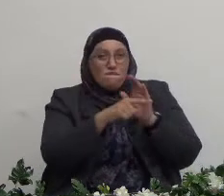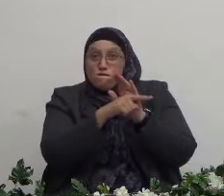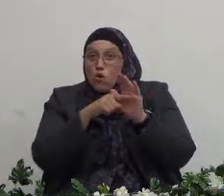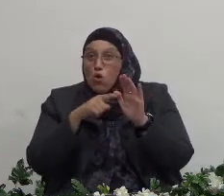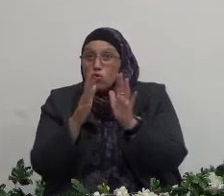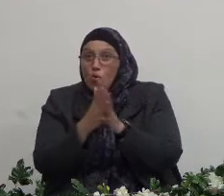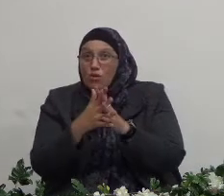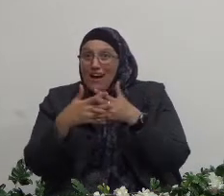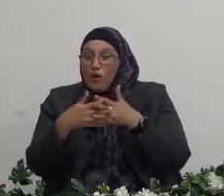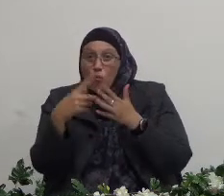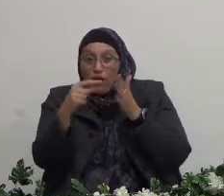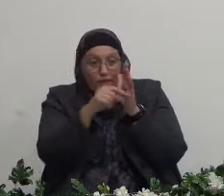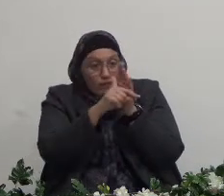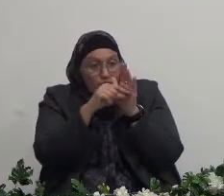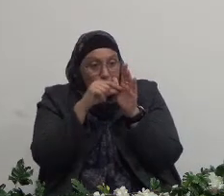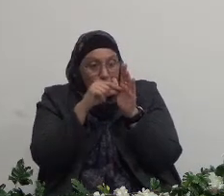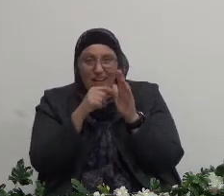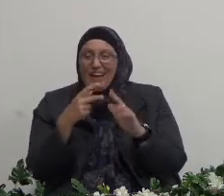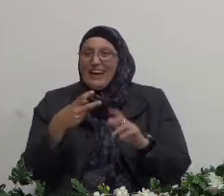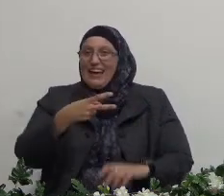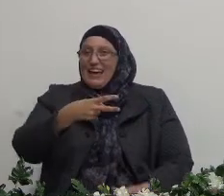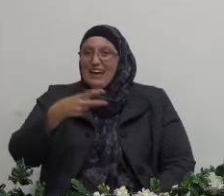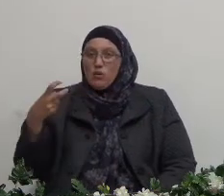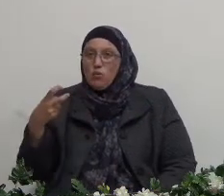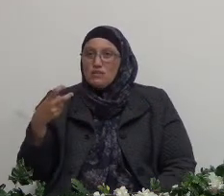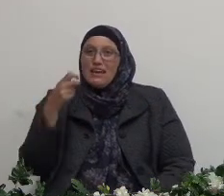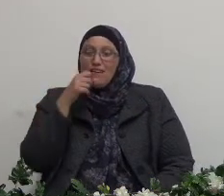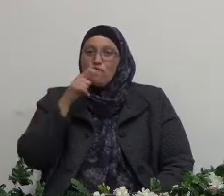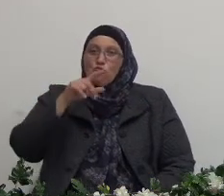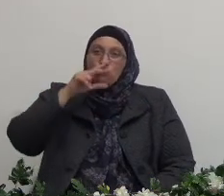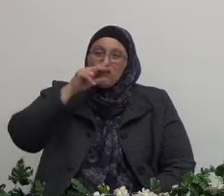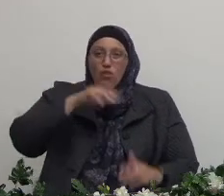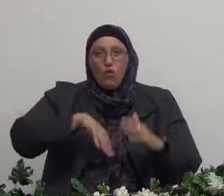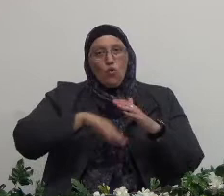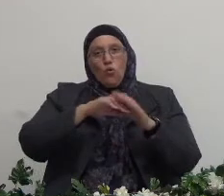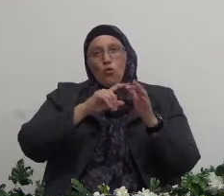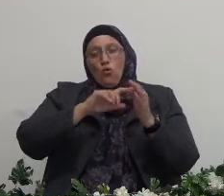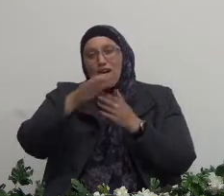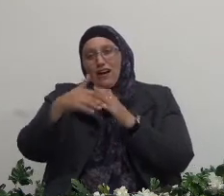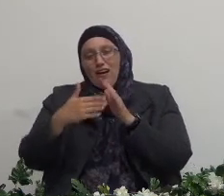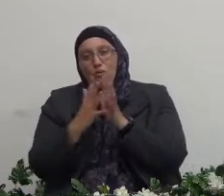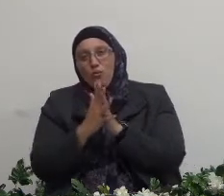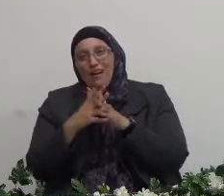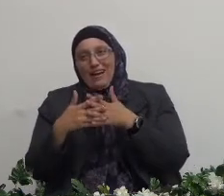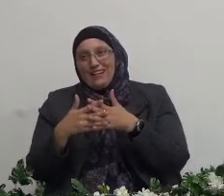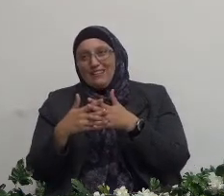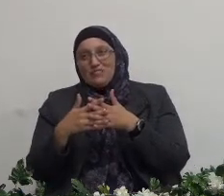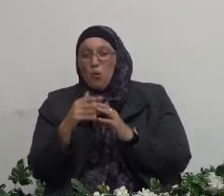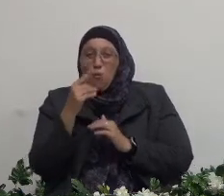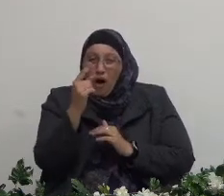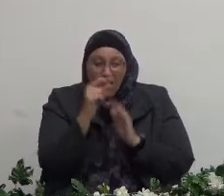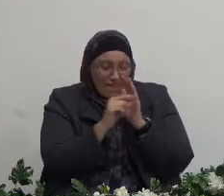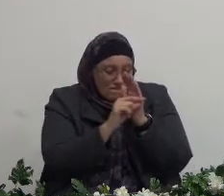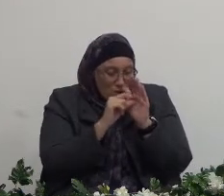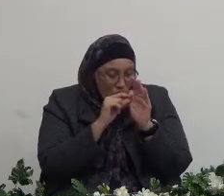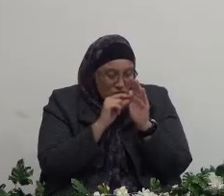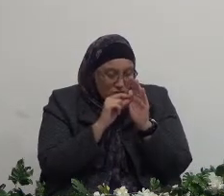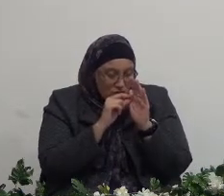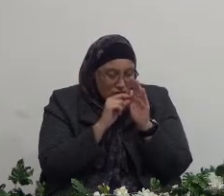Quran is equivalent to reciting the entire Quran in another month. So imagine I sit there and I